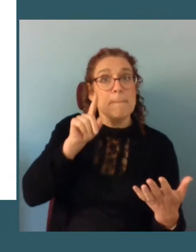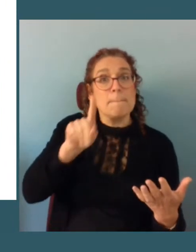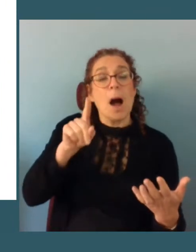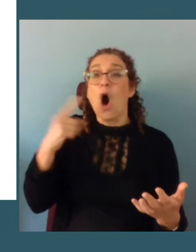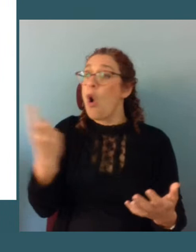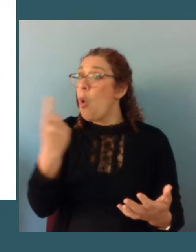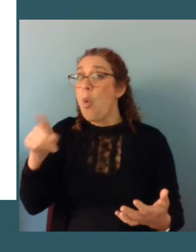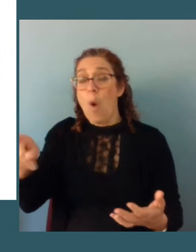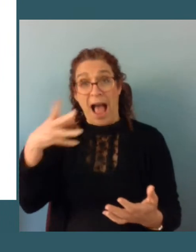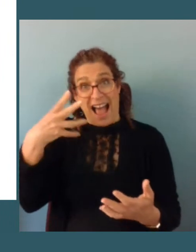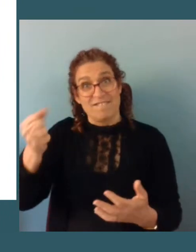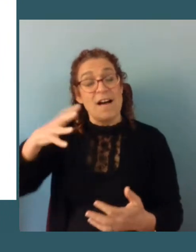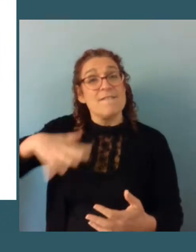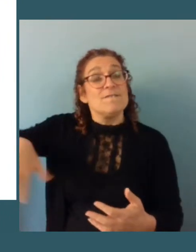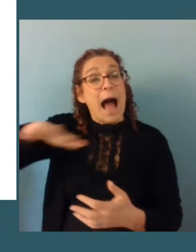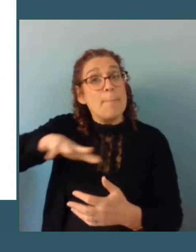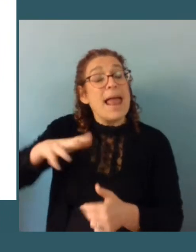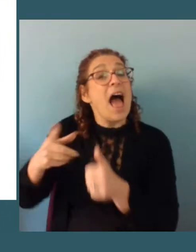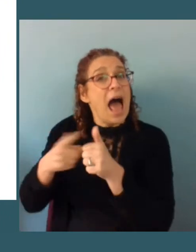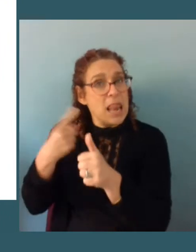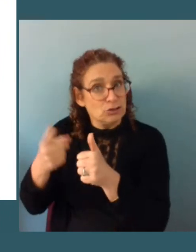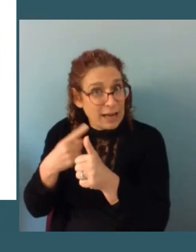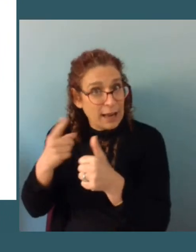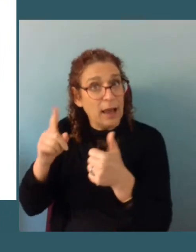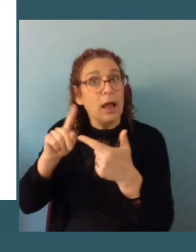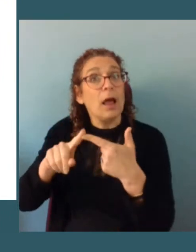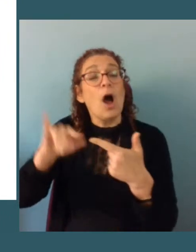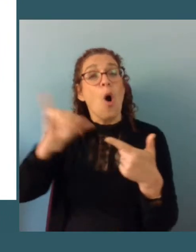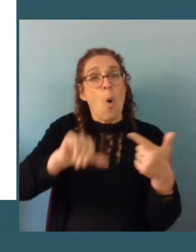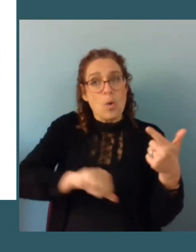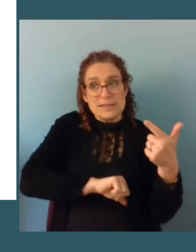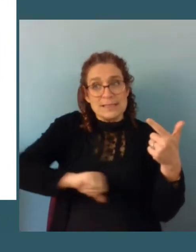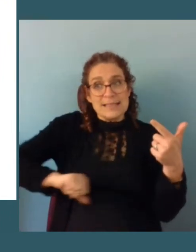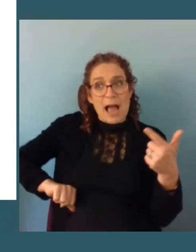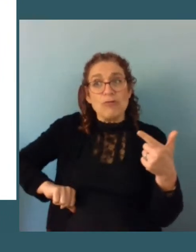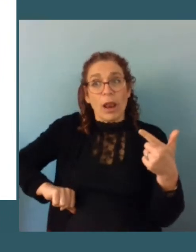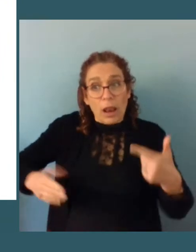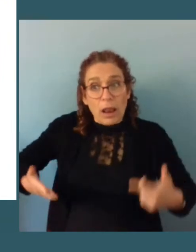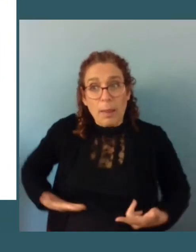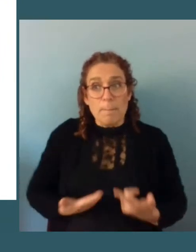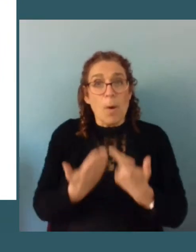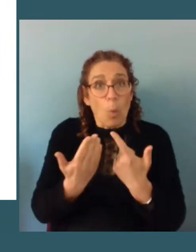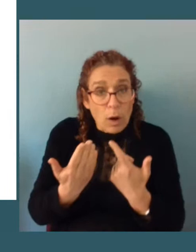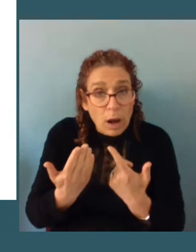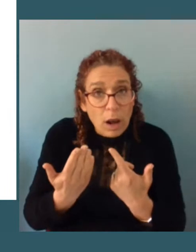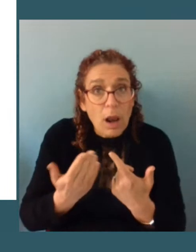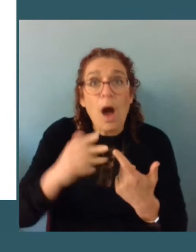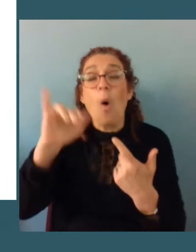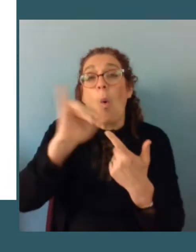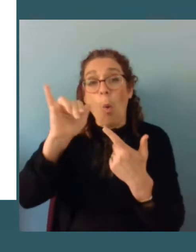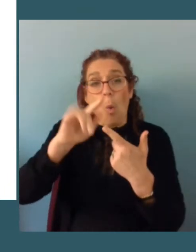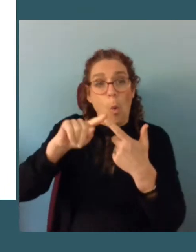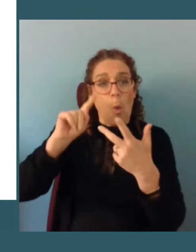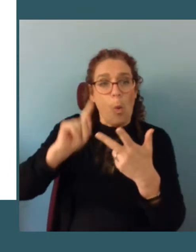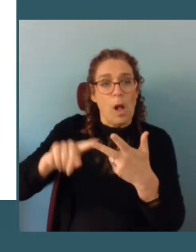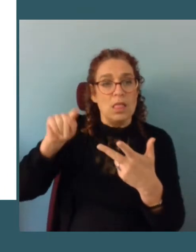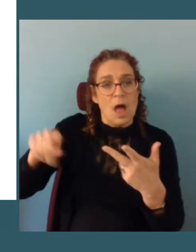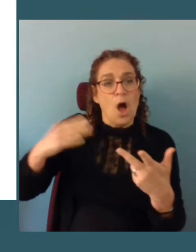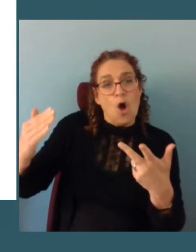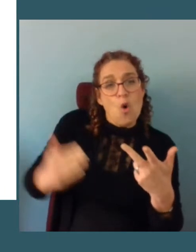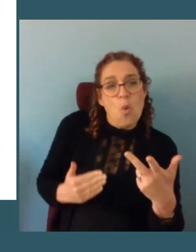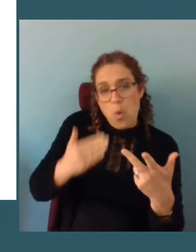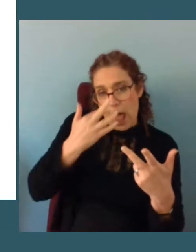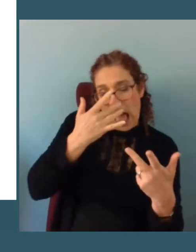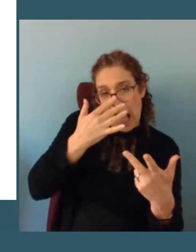by a cesarean section, and development of atopy at early age seem to be risk factors.